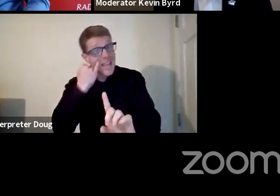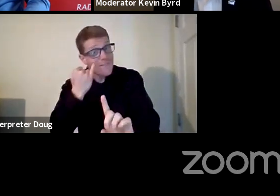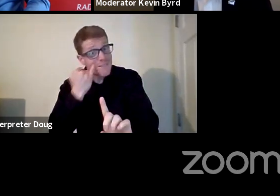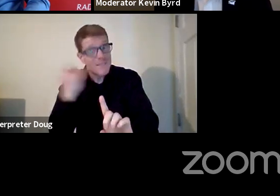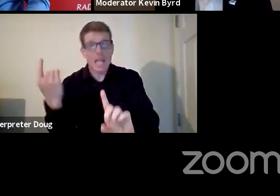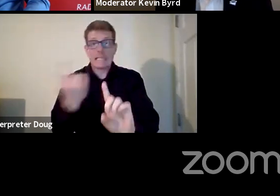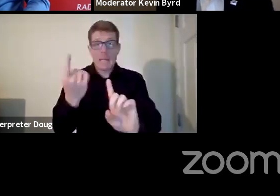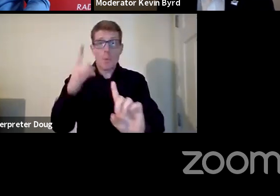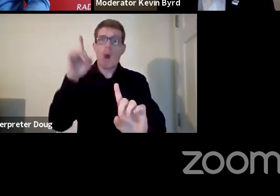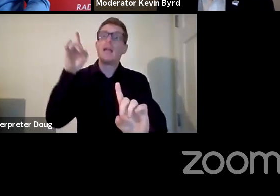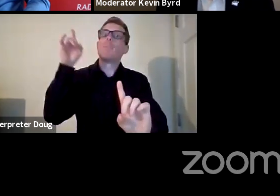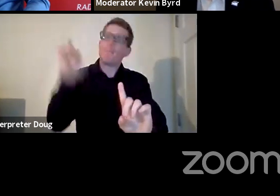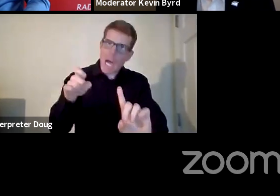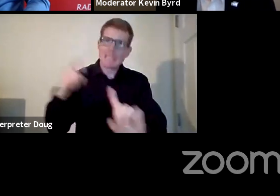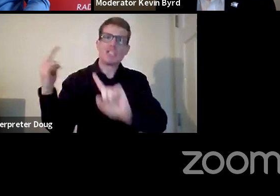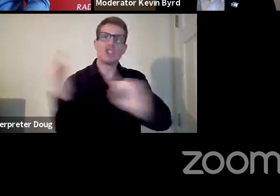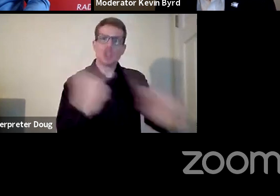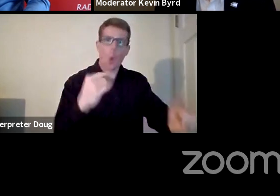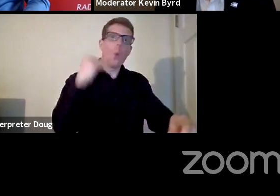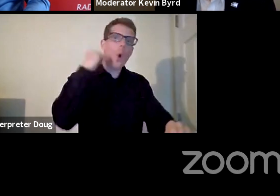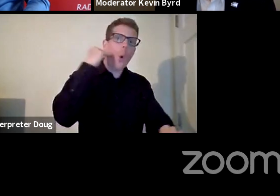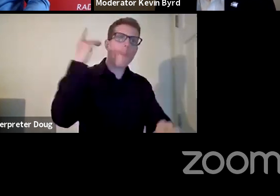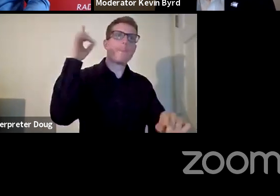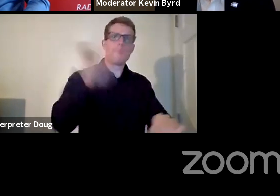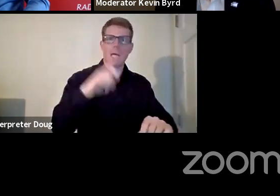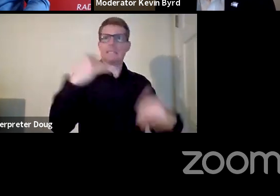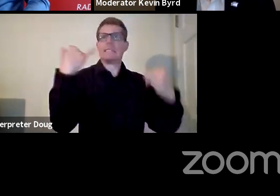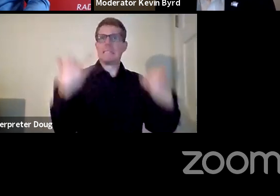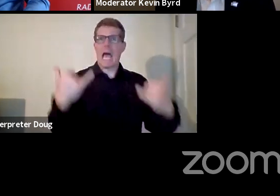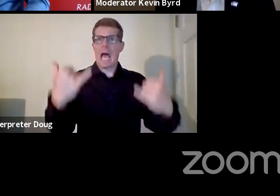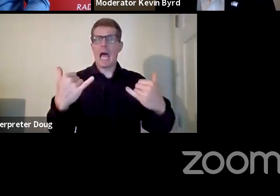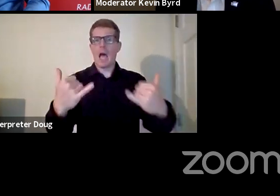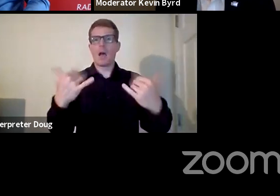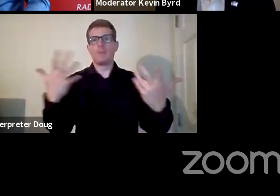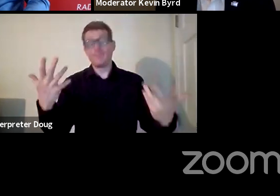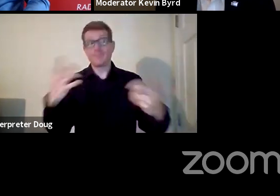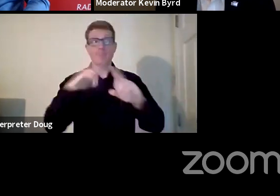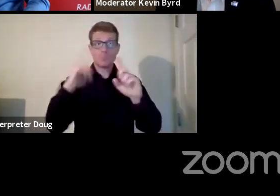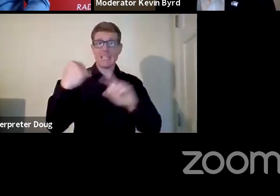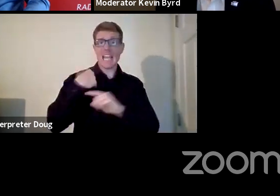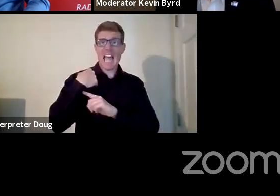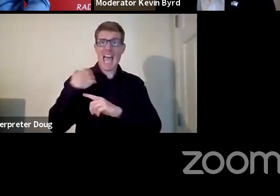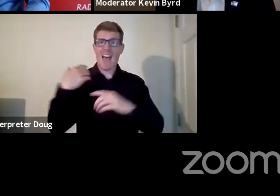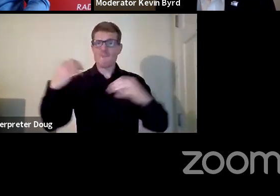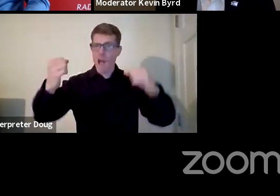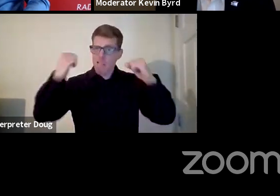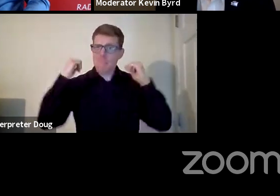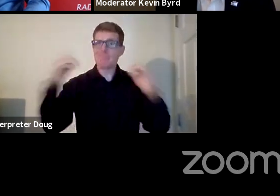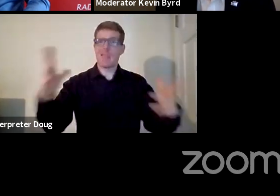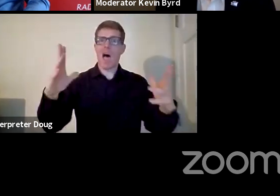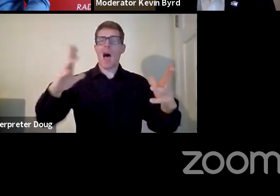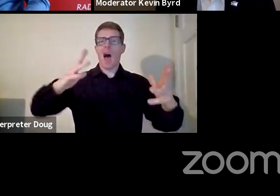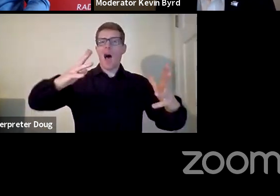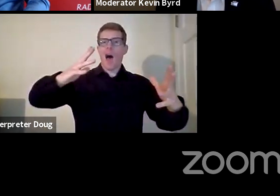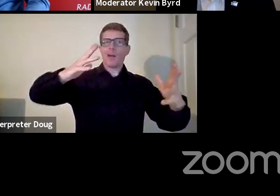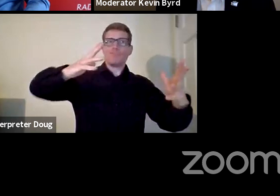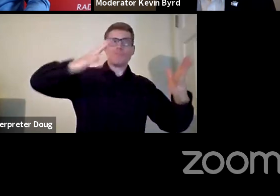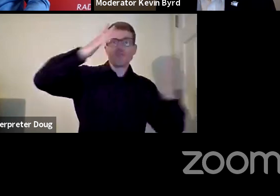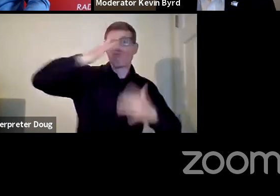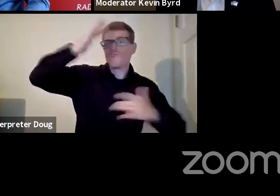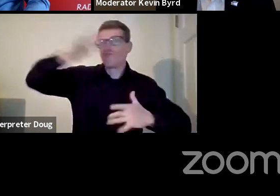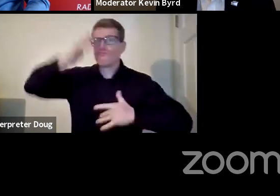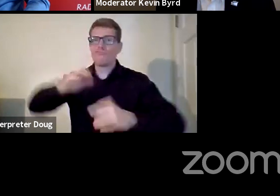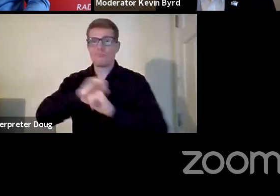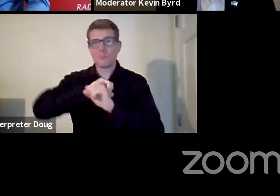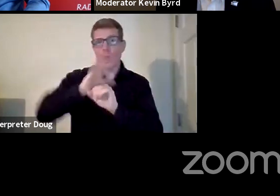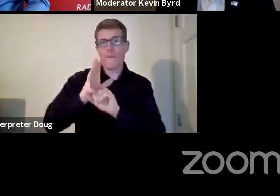there's a high prevalence of COVID-19, we want them to feel comfortable when they come back to say, hey,